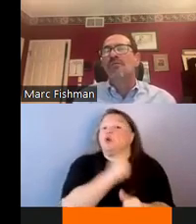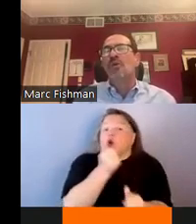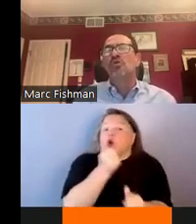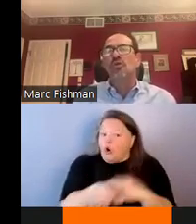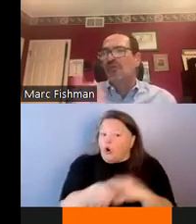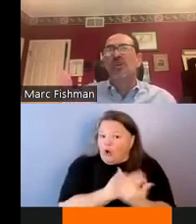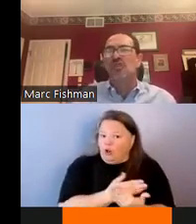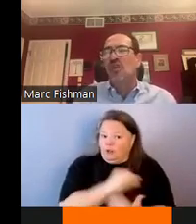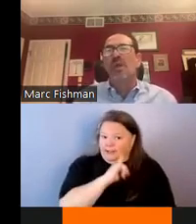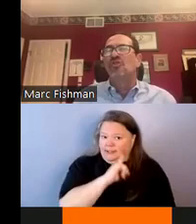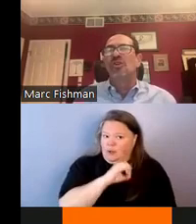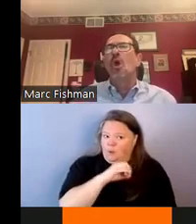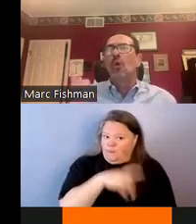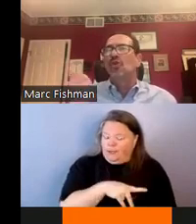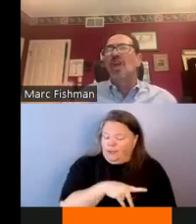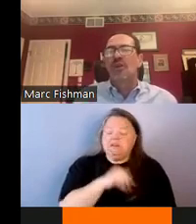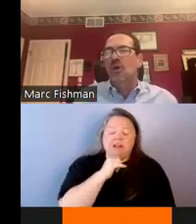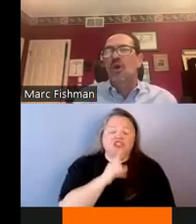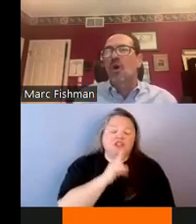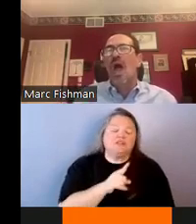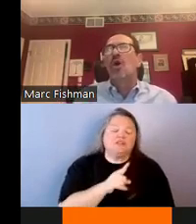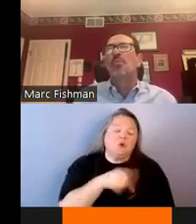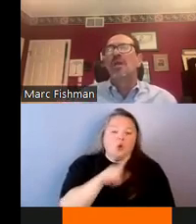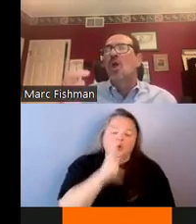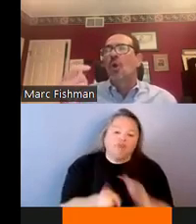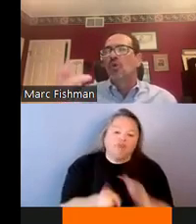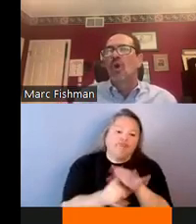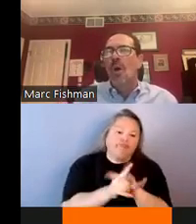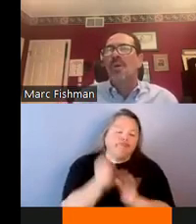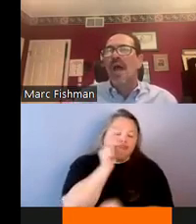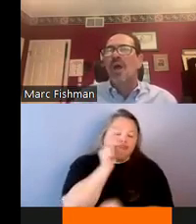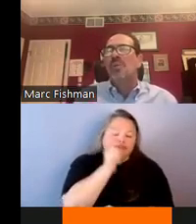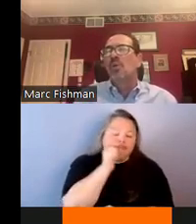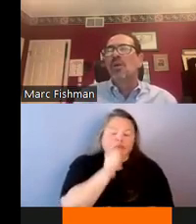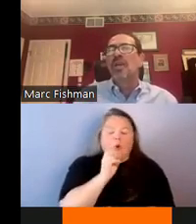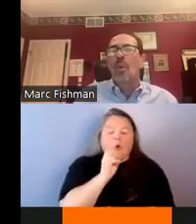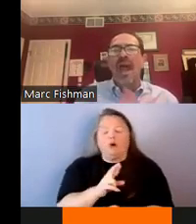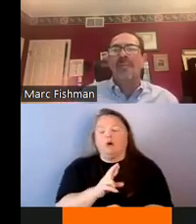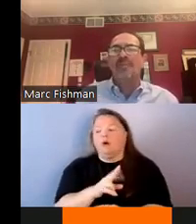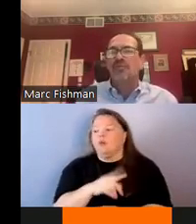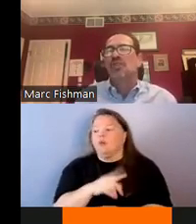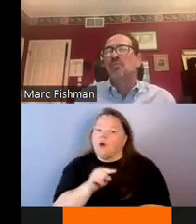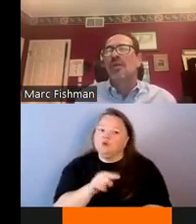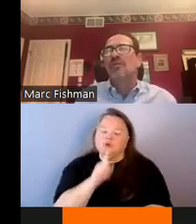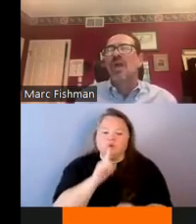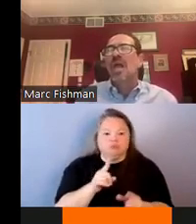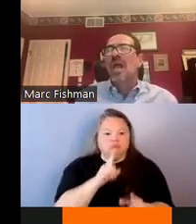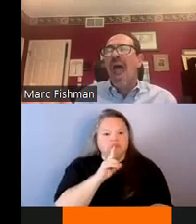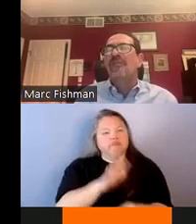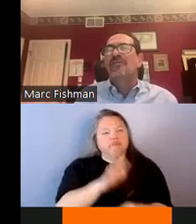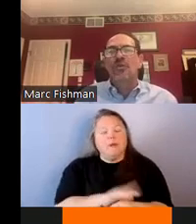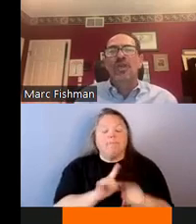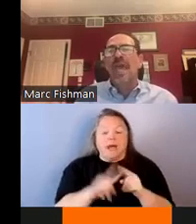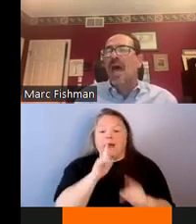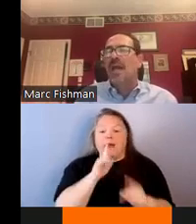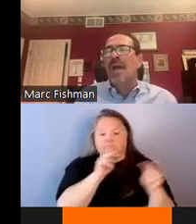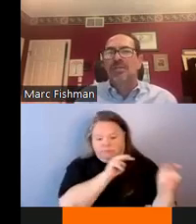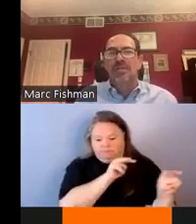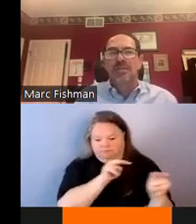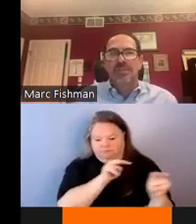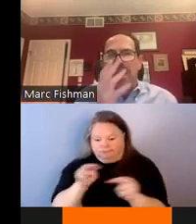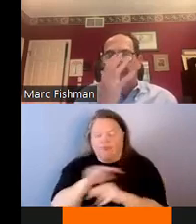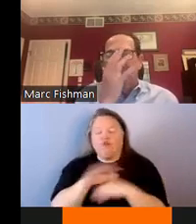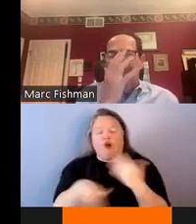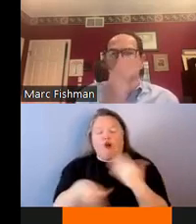highly motivated folks who finish inpatient or say they're going to go to IOP or show up at IOP. We're looking at what happens for 6 months after you get